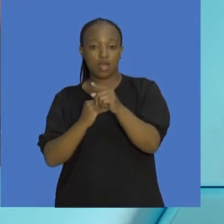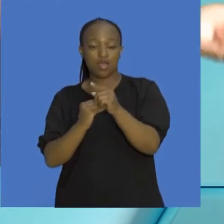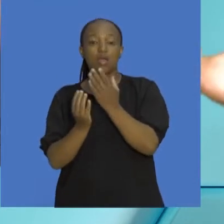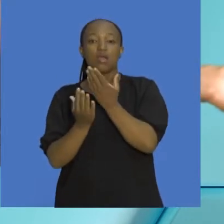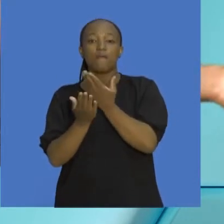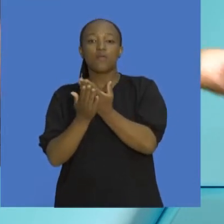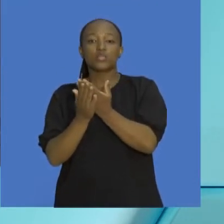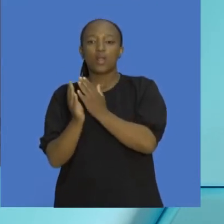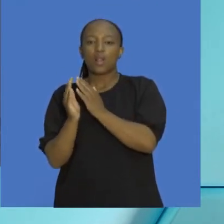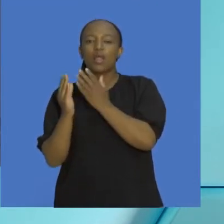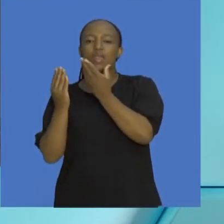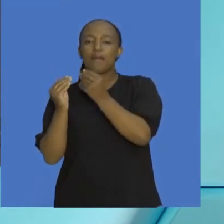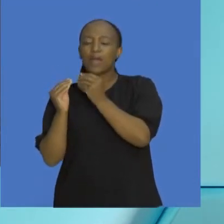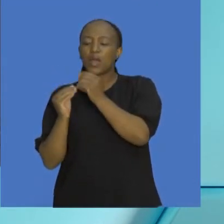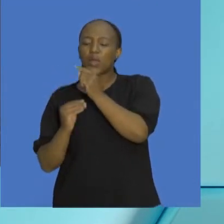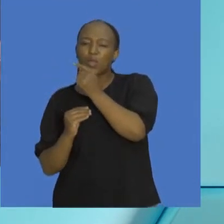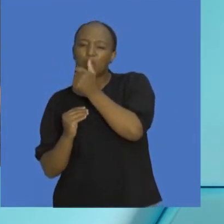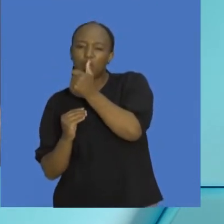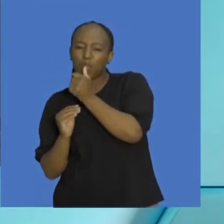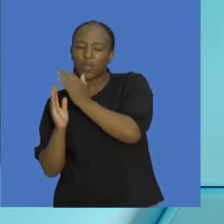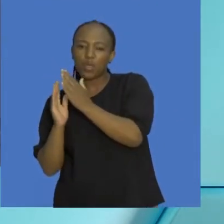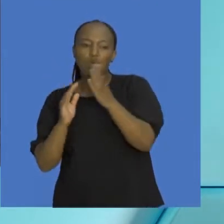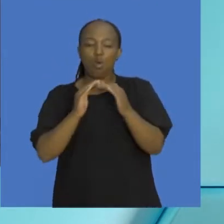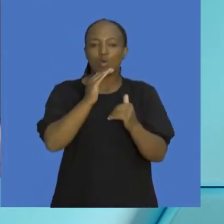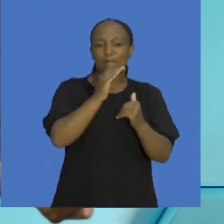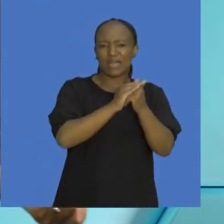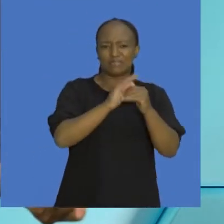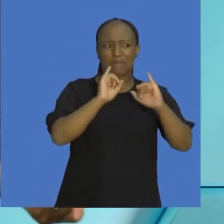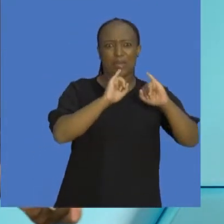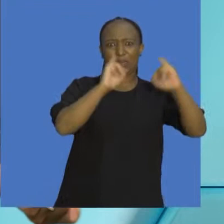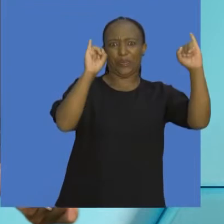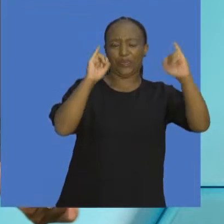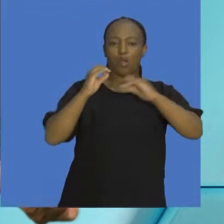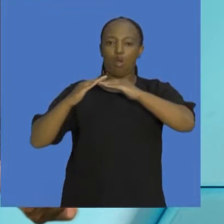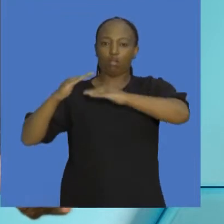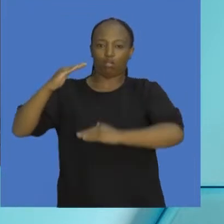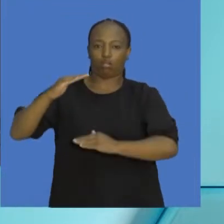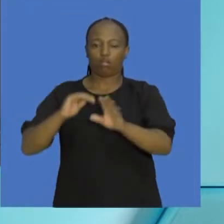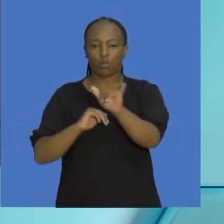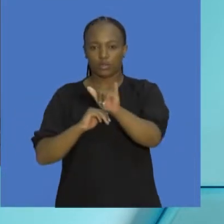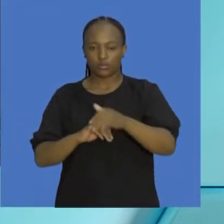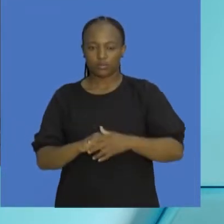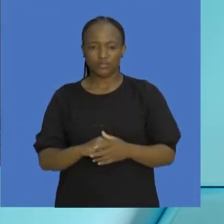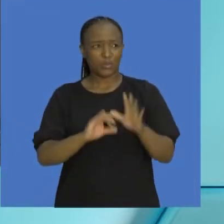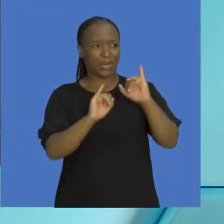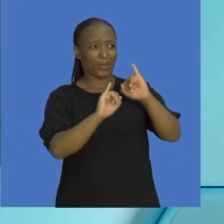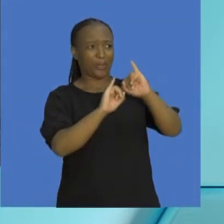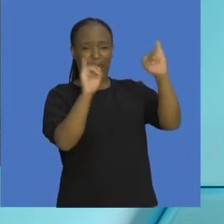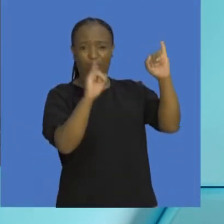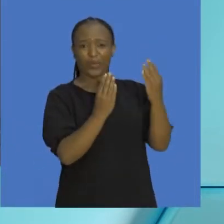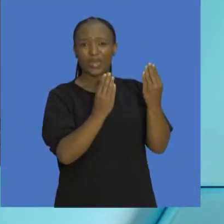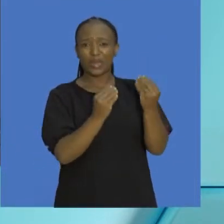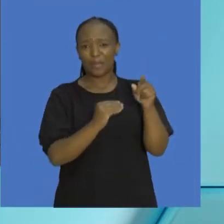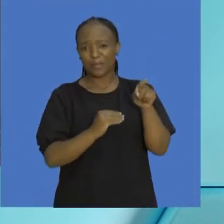the minimum or the maximum. Those are the extreme. We do notice extreme value in